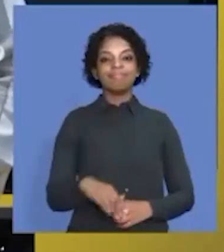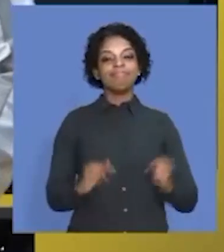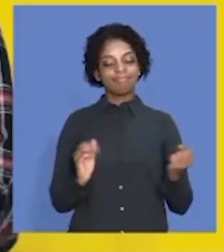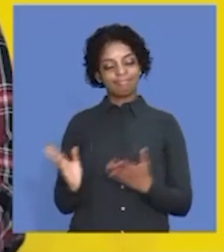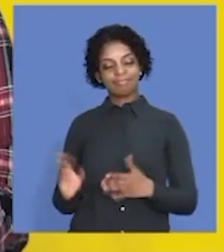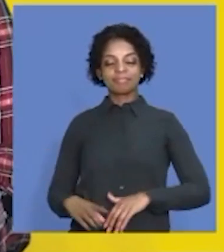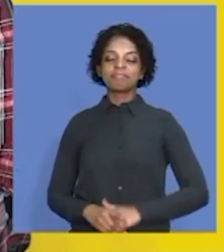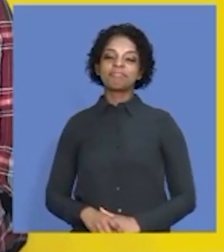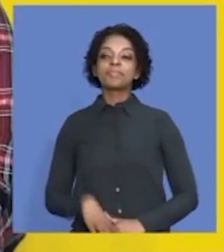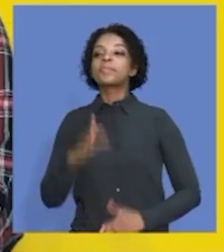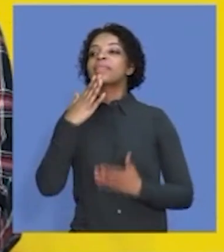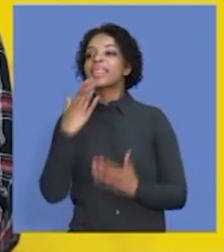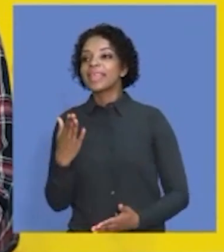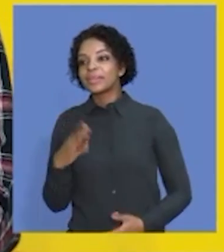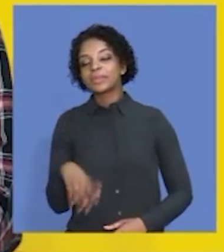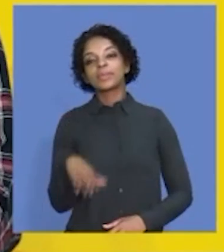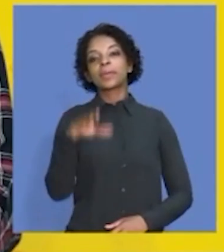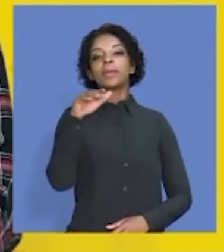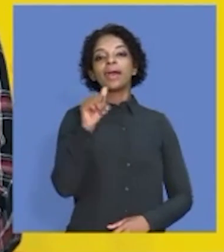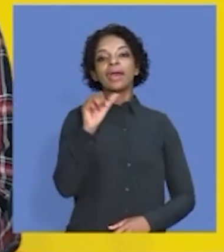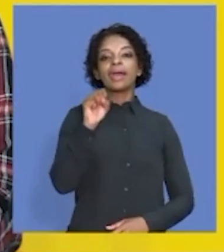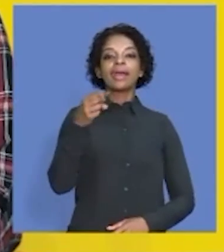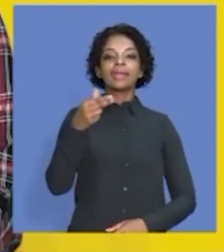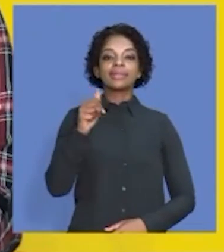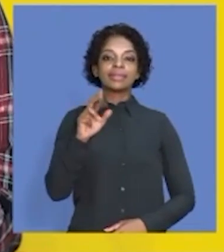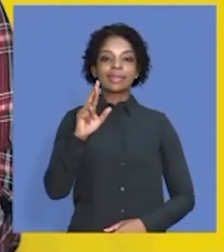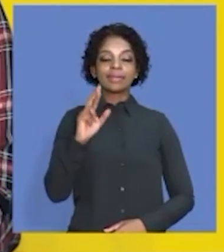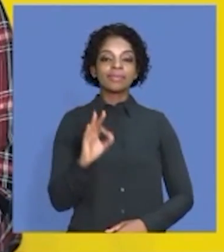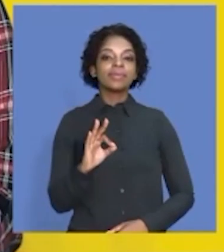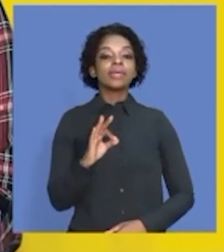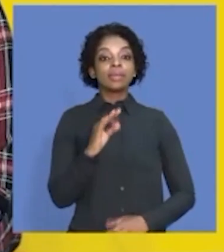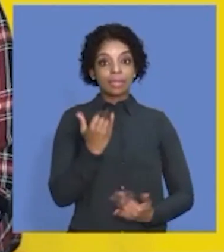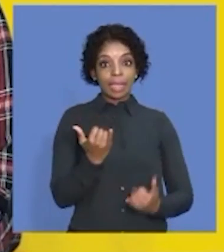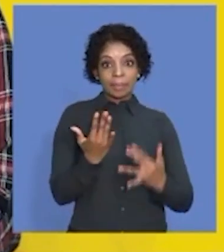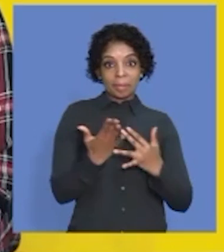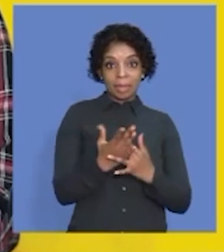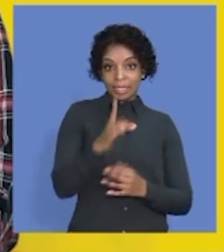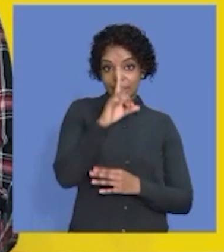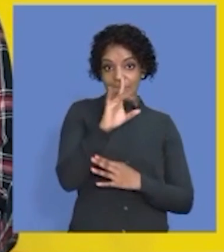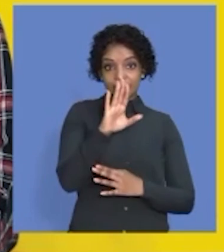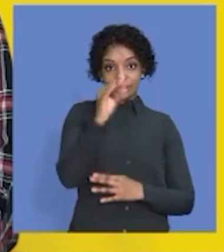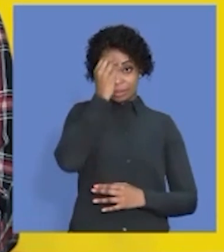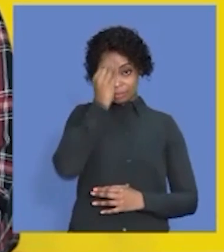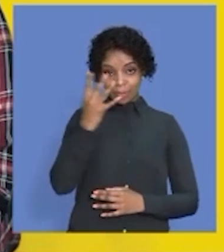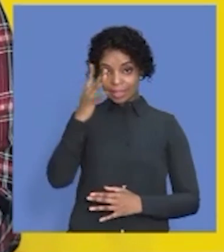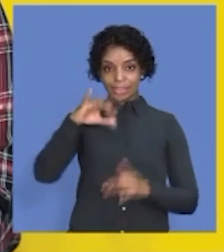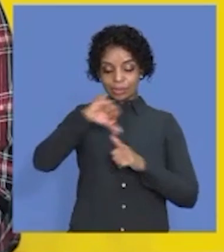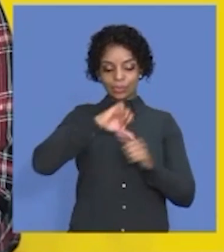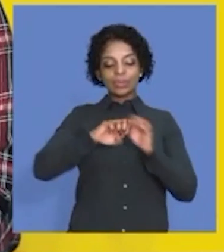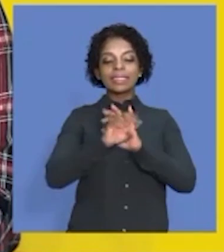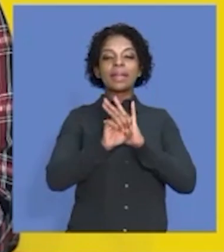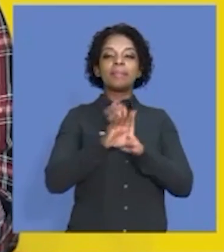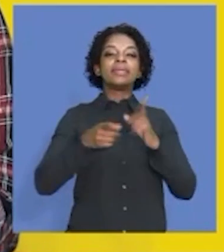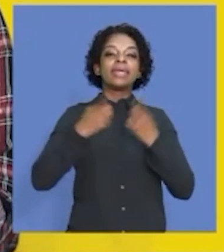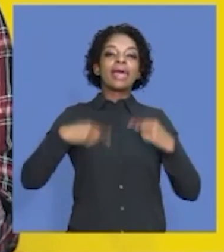Luni. Thank you, Ashraf. Matrix, we are going to take a break. Before we do, don't forget to hit us up on our social media platforms. Ask us